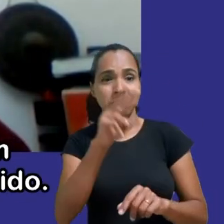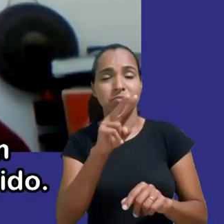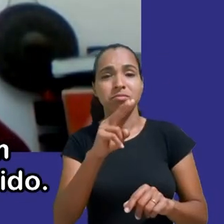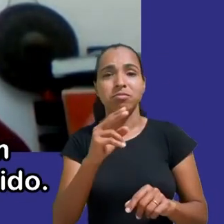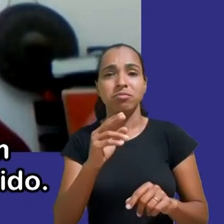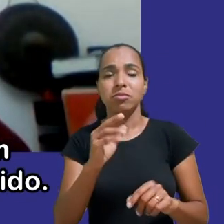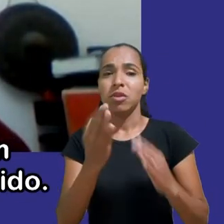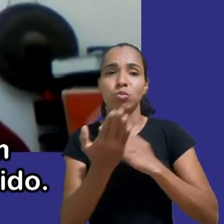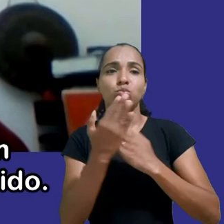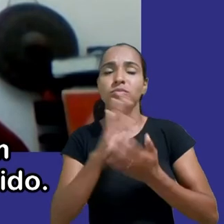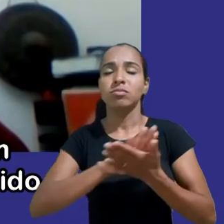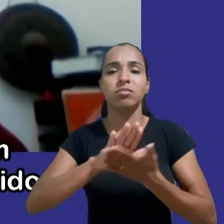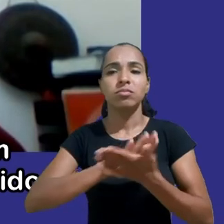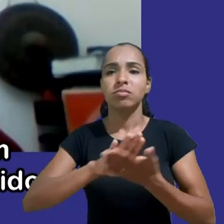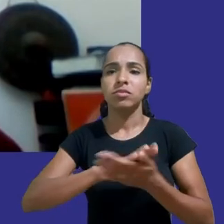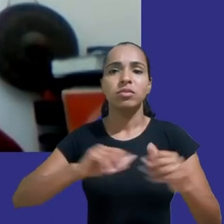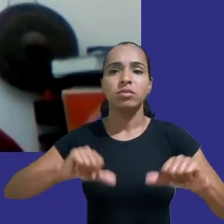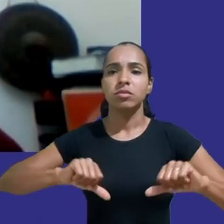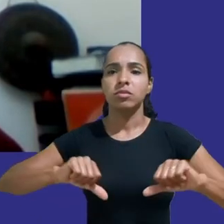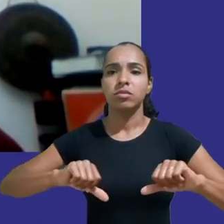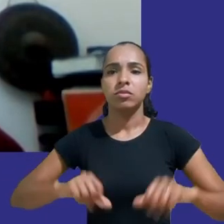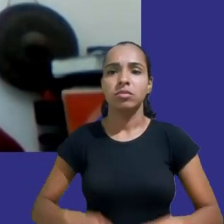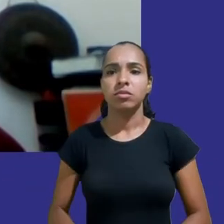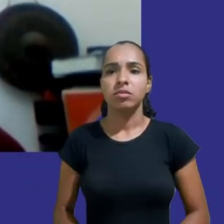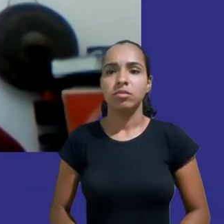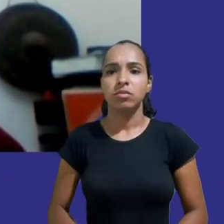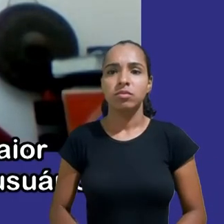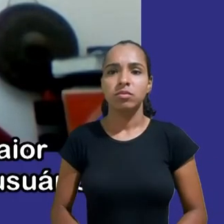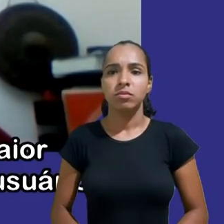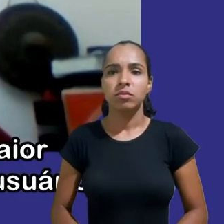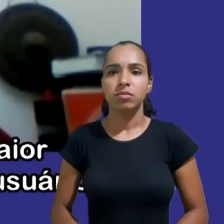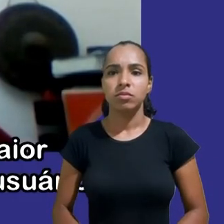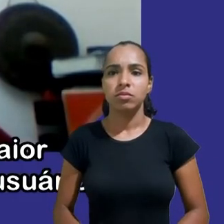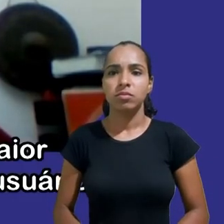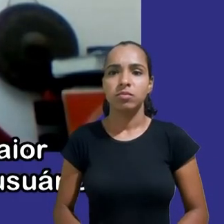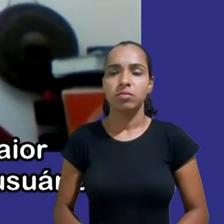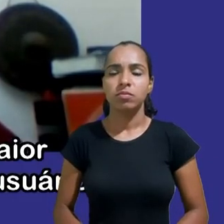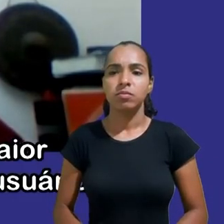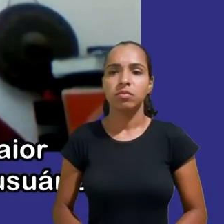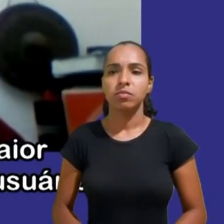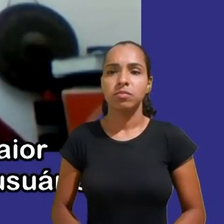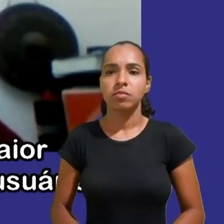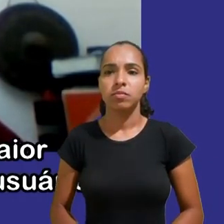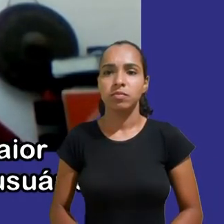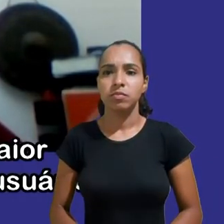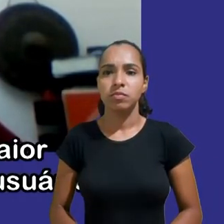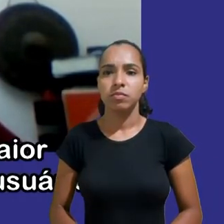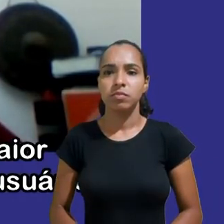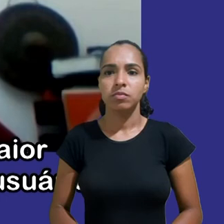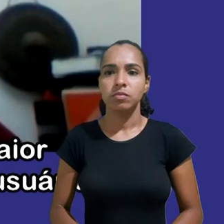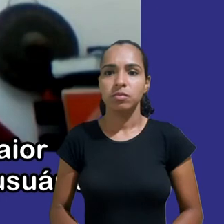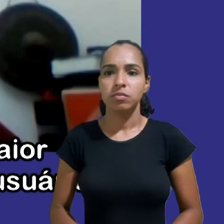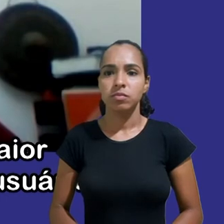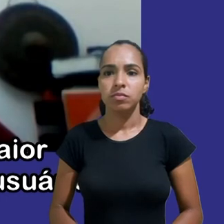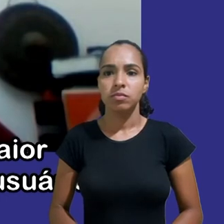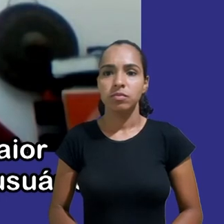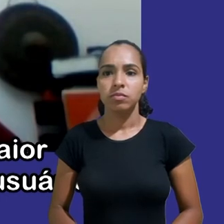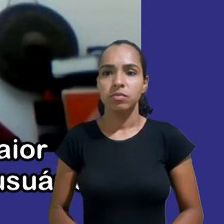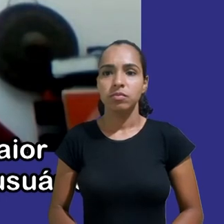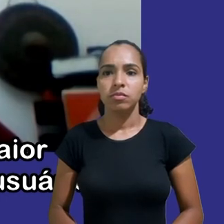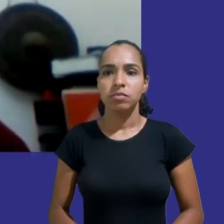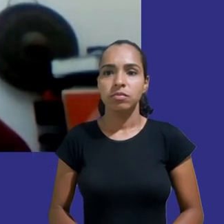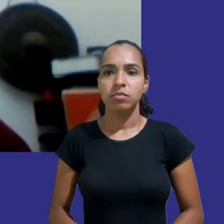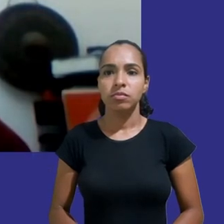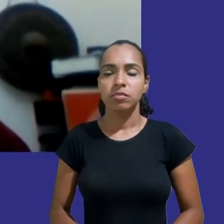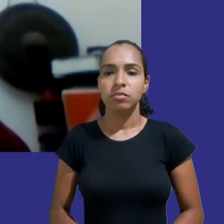is time spent on that platform and they want time spent on that platform both to be able to gather as much data about